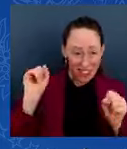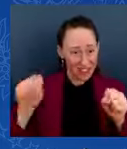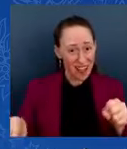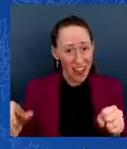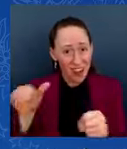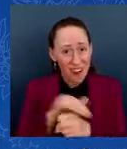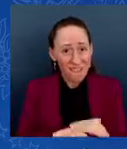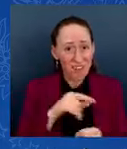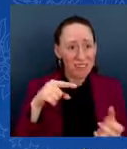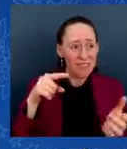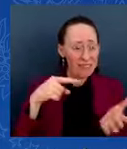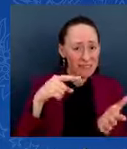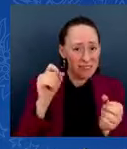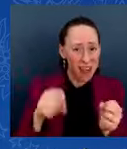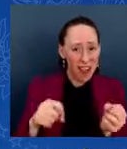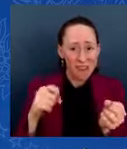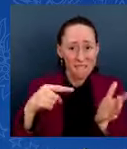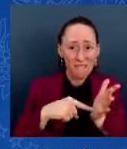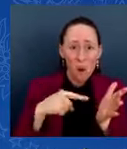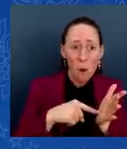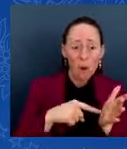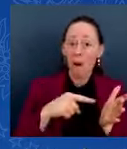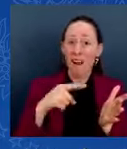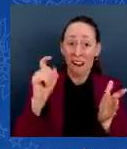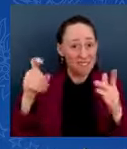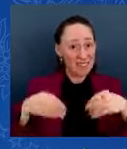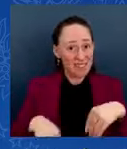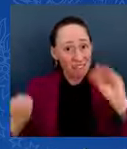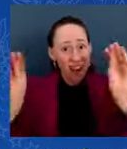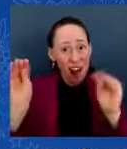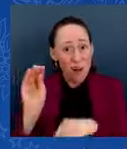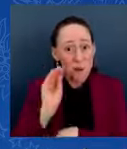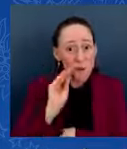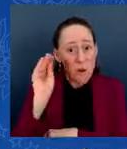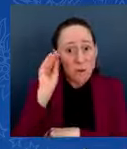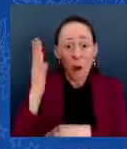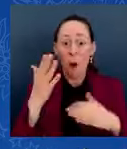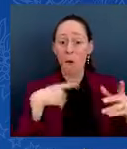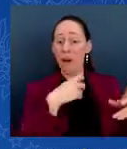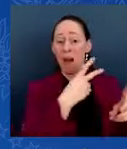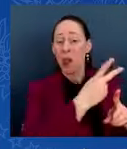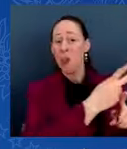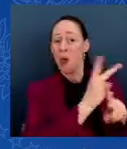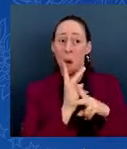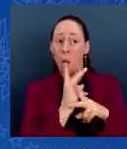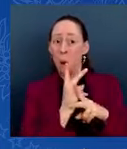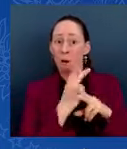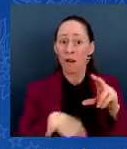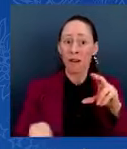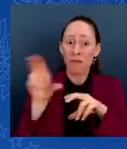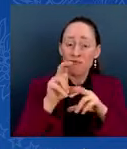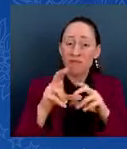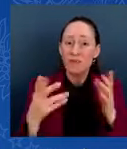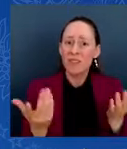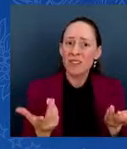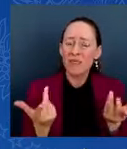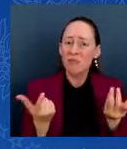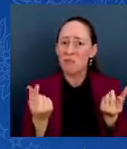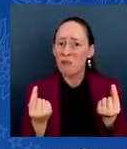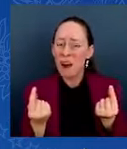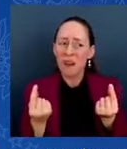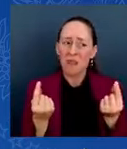house to get a second mortgage. There are discussions that took place in my house and your house. Kamala and I both get